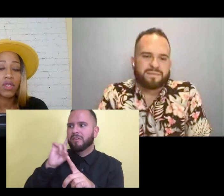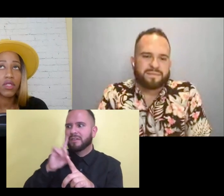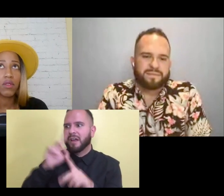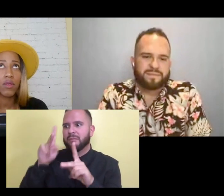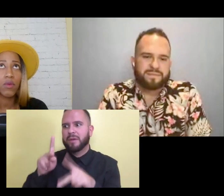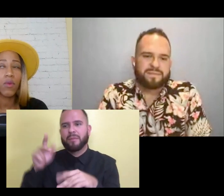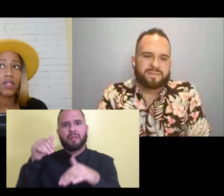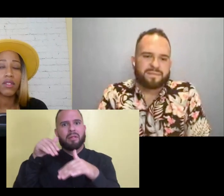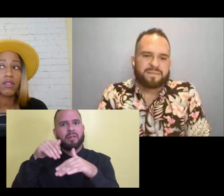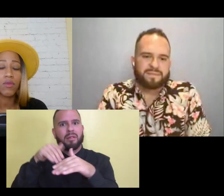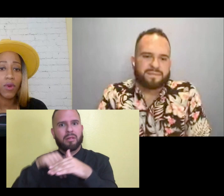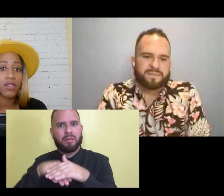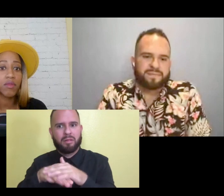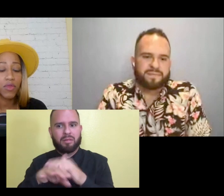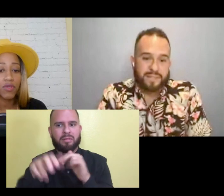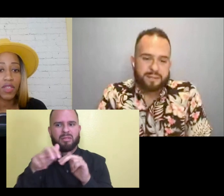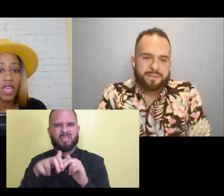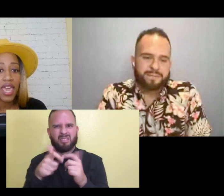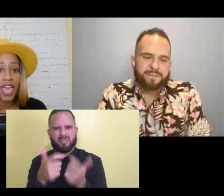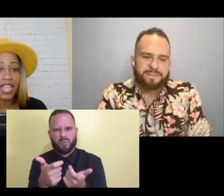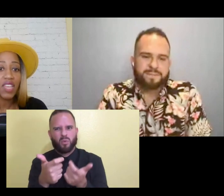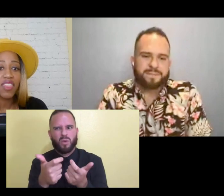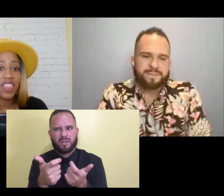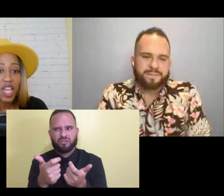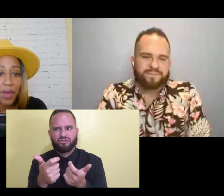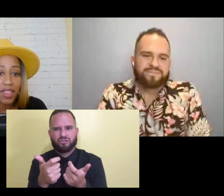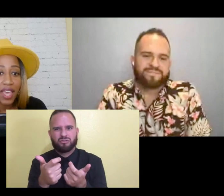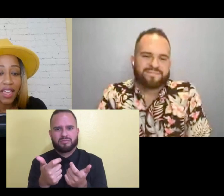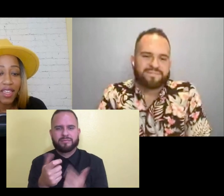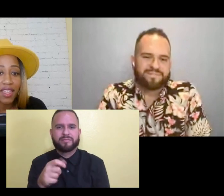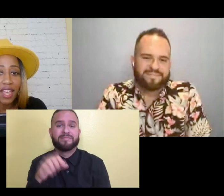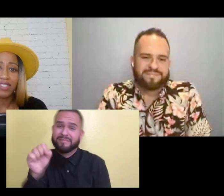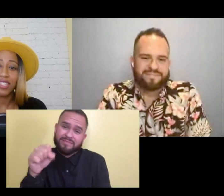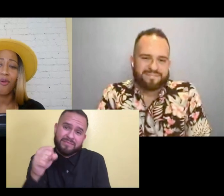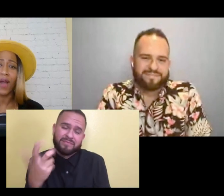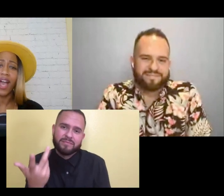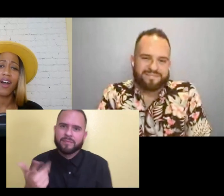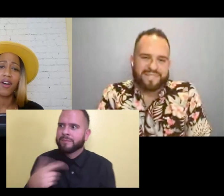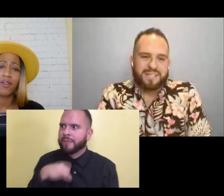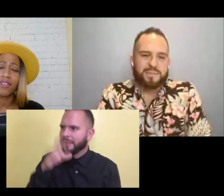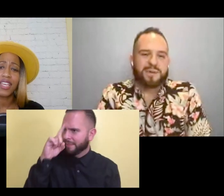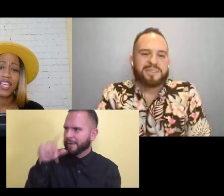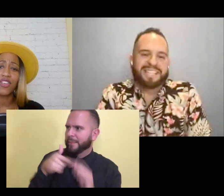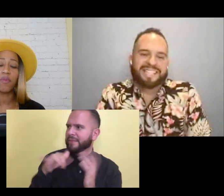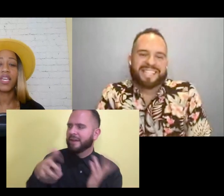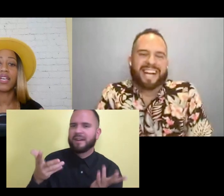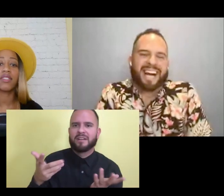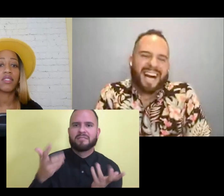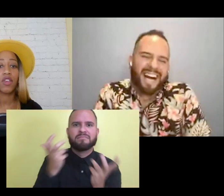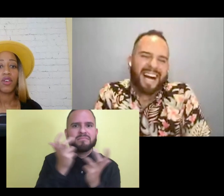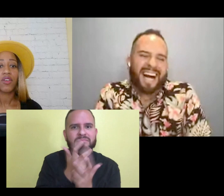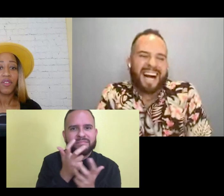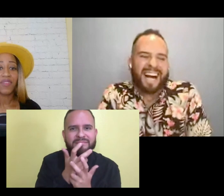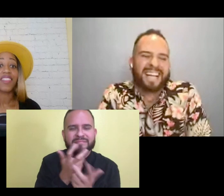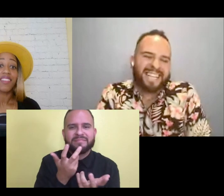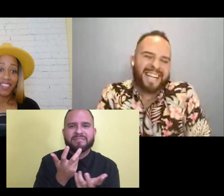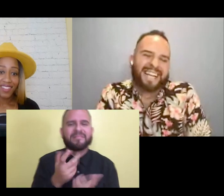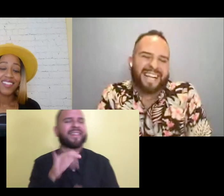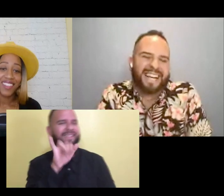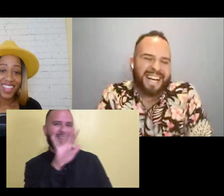watch the movie, or watch the movie. And I didn't even think about that. I was like, wow. That's your privilege. Because